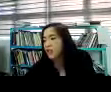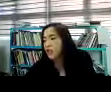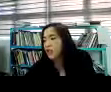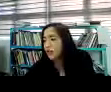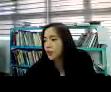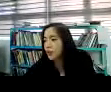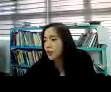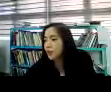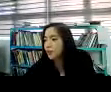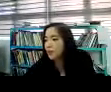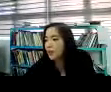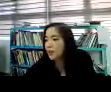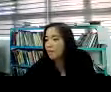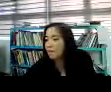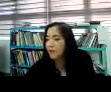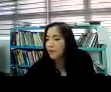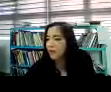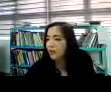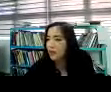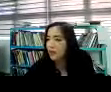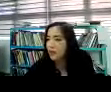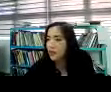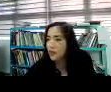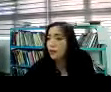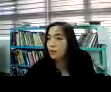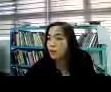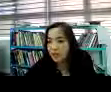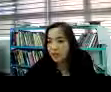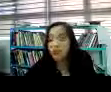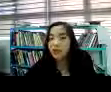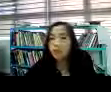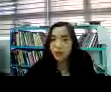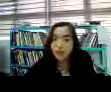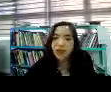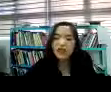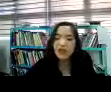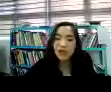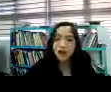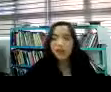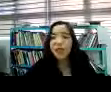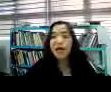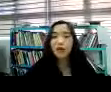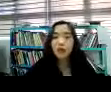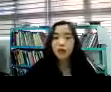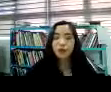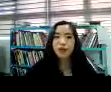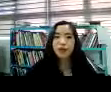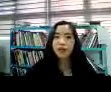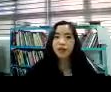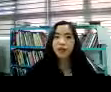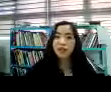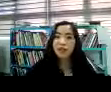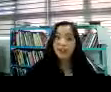So, usually po, yung mga materials po published by the Department of Science and Technology, naka-upload po yung